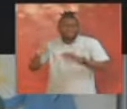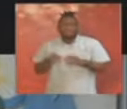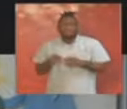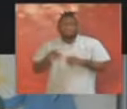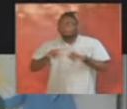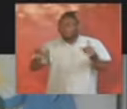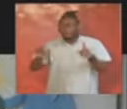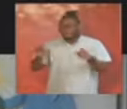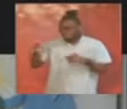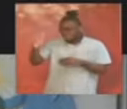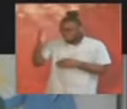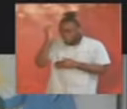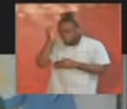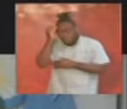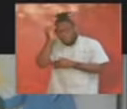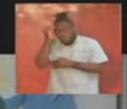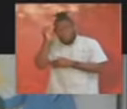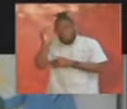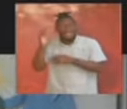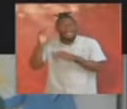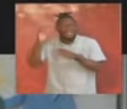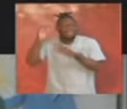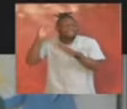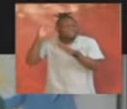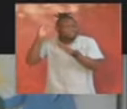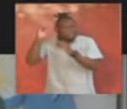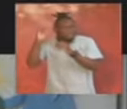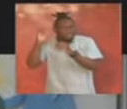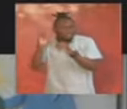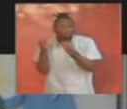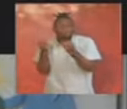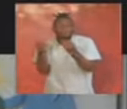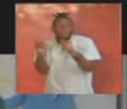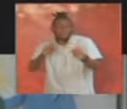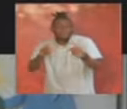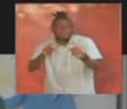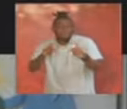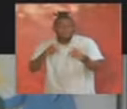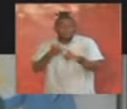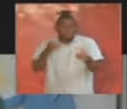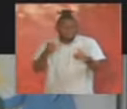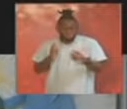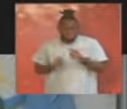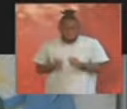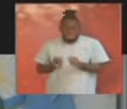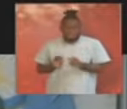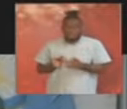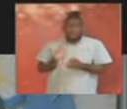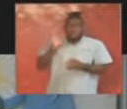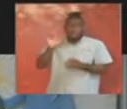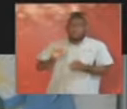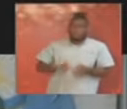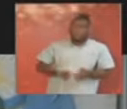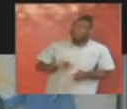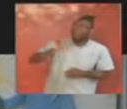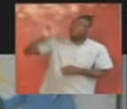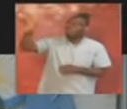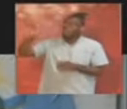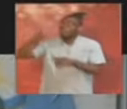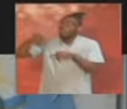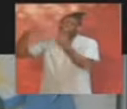we expect that persons will be vacationing in Tobago for the Easter, and we definitely welcome